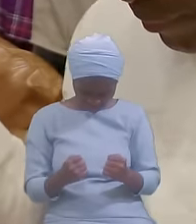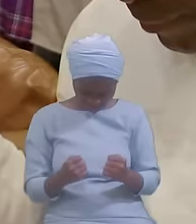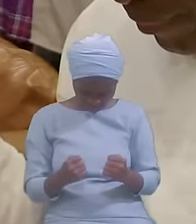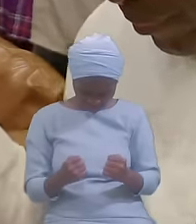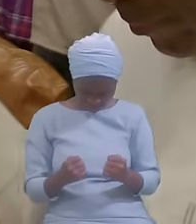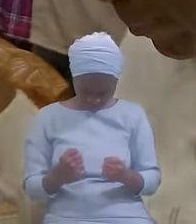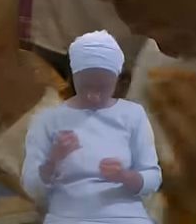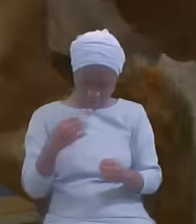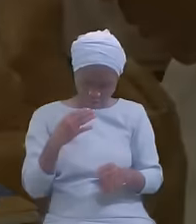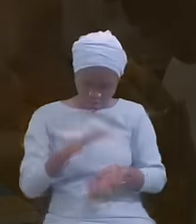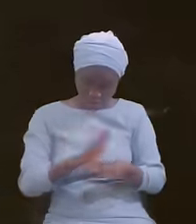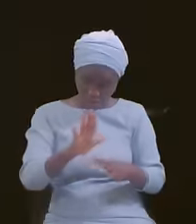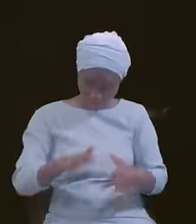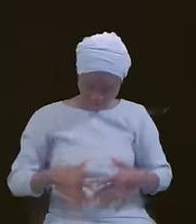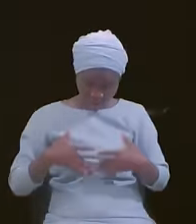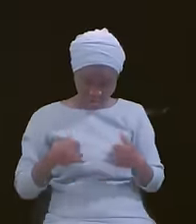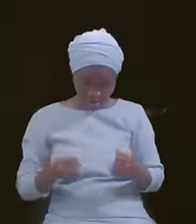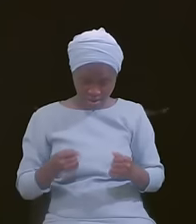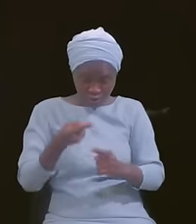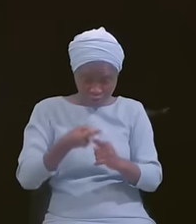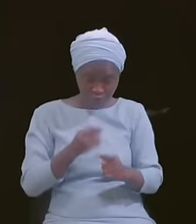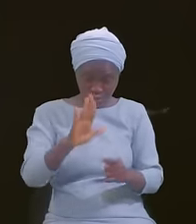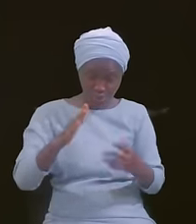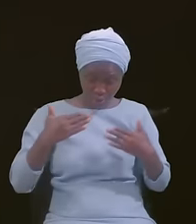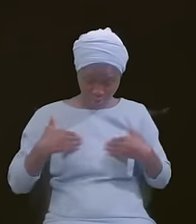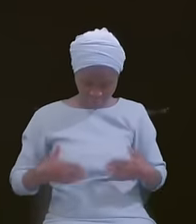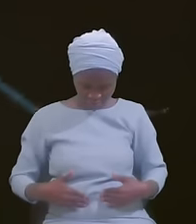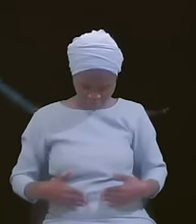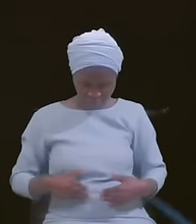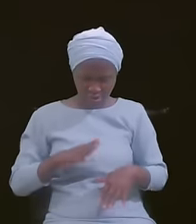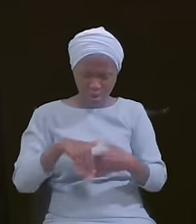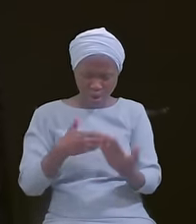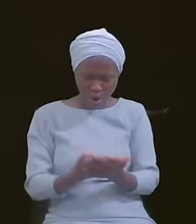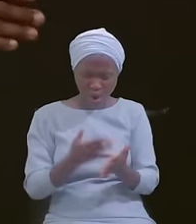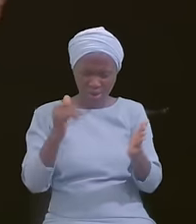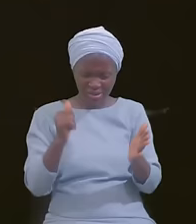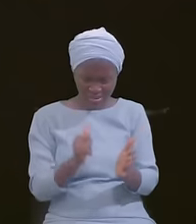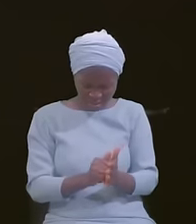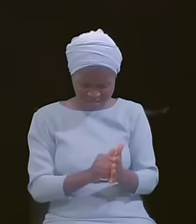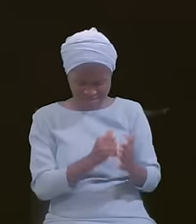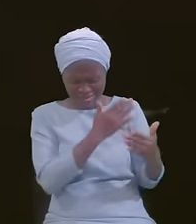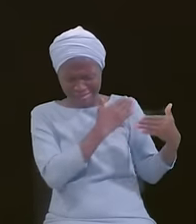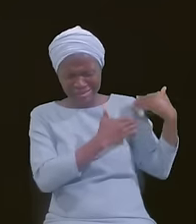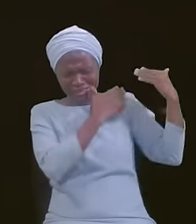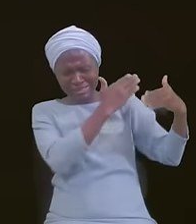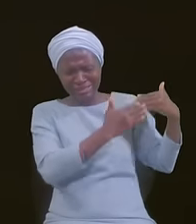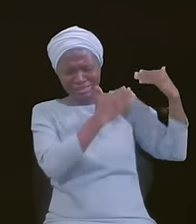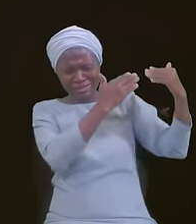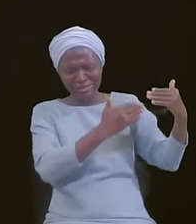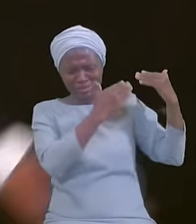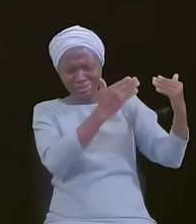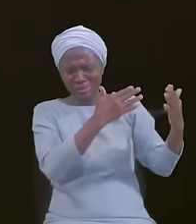On your life, from your body, all that generational,